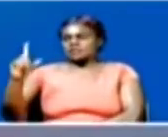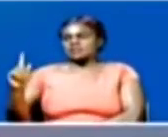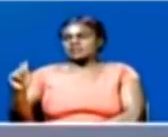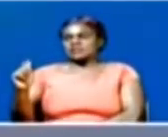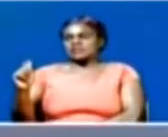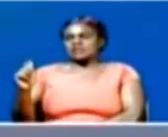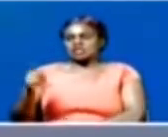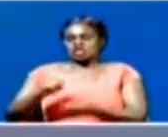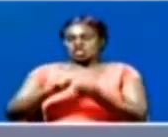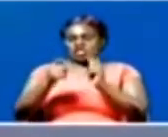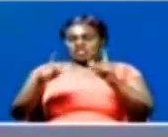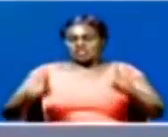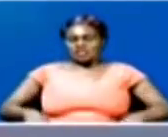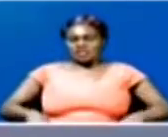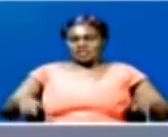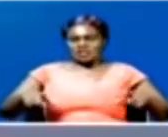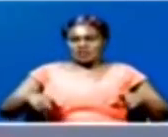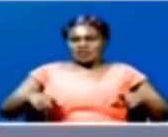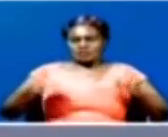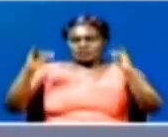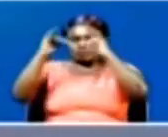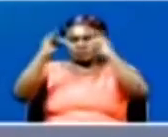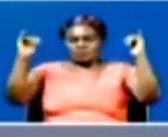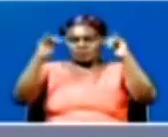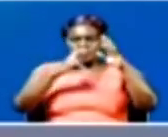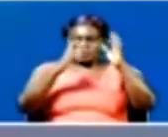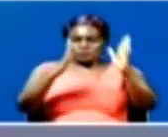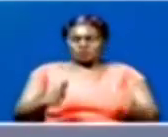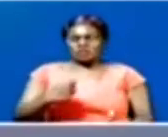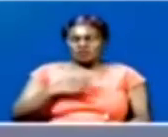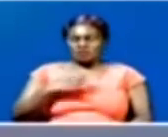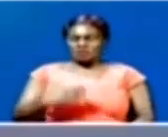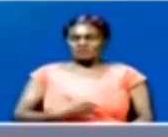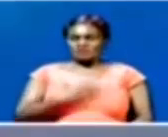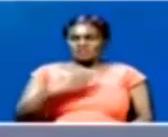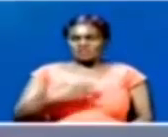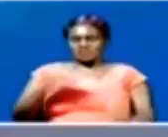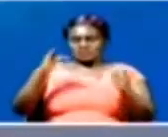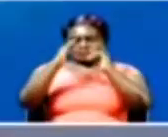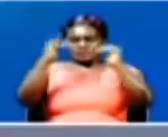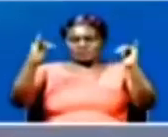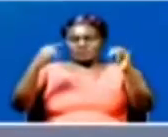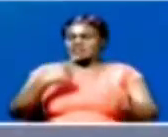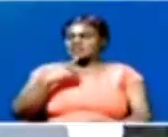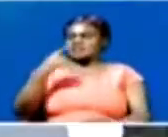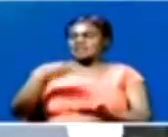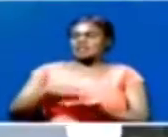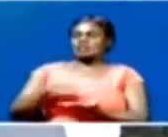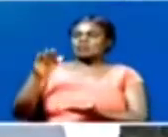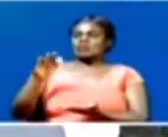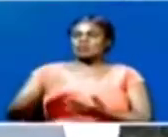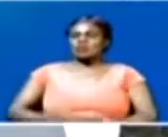hubs that are now changing lives in the camps. Our reporter Philip Keitani visited the camp and tells us more.